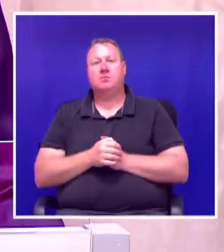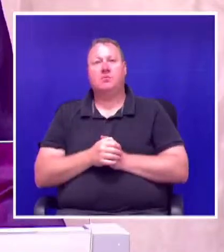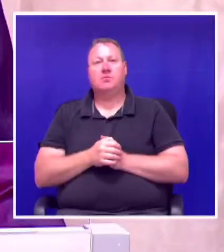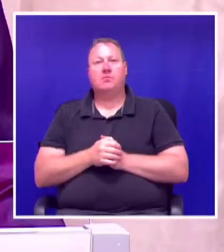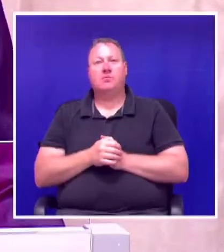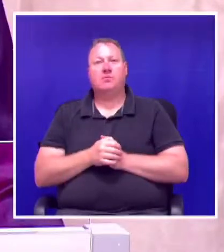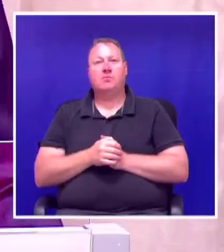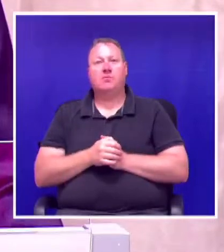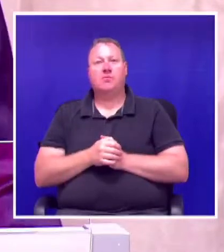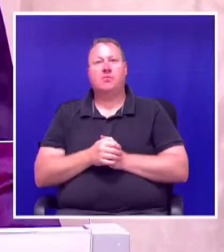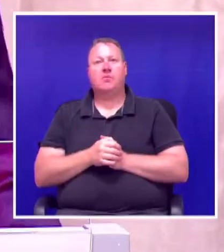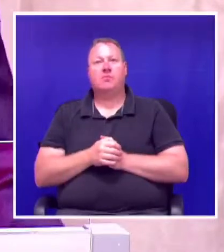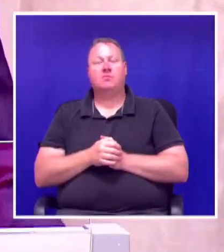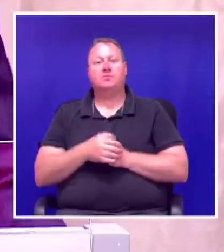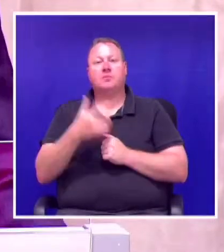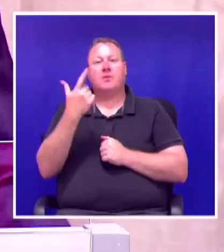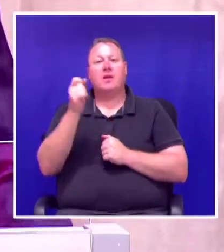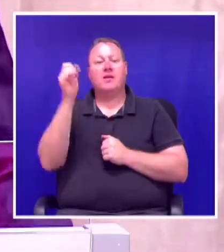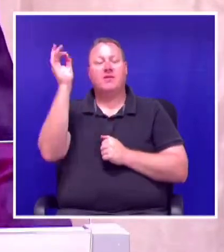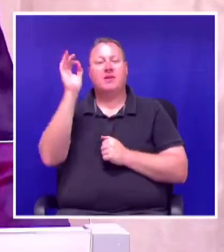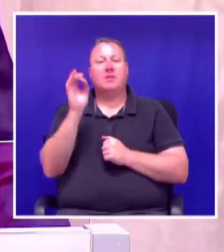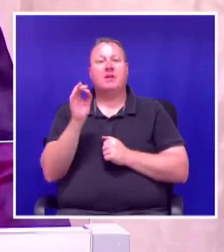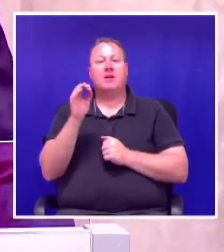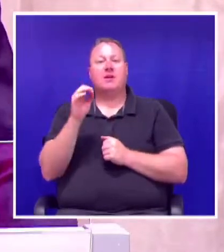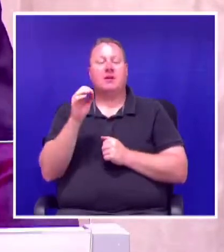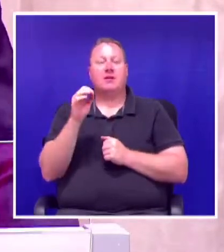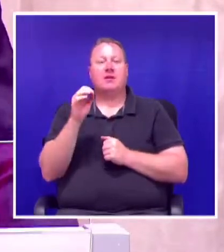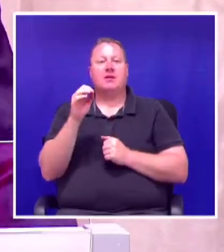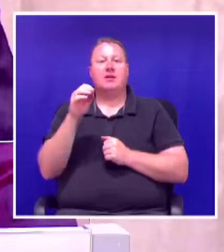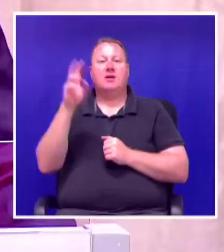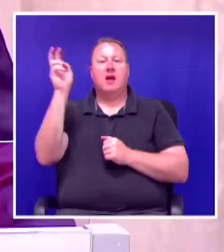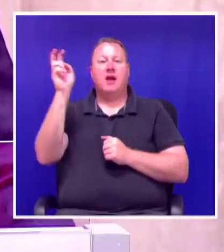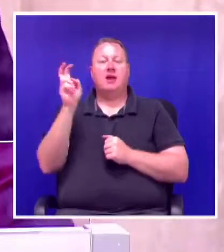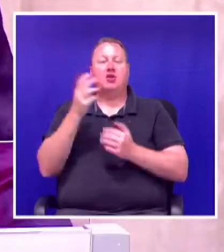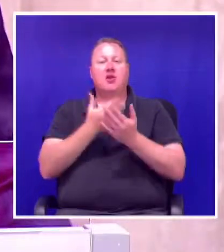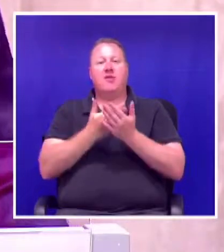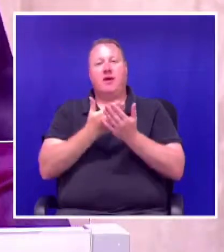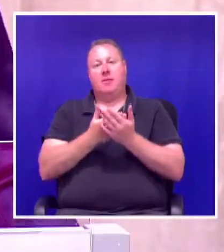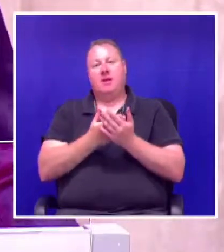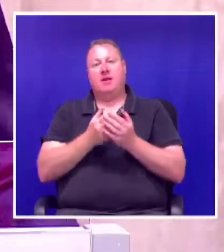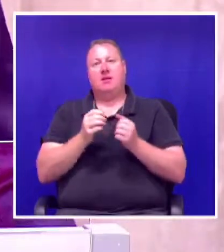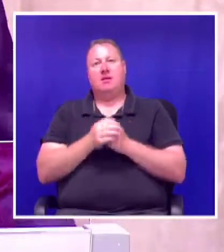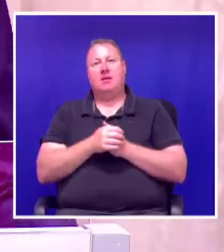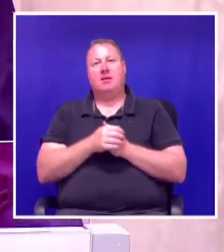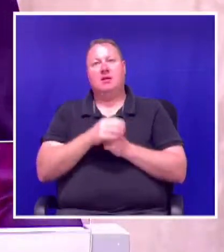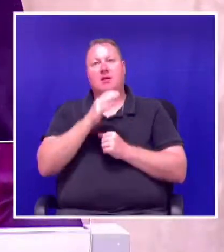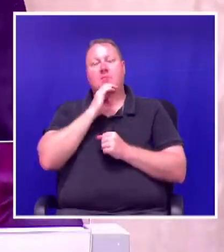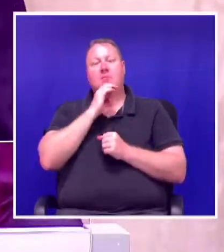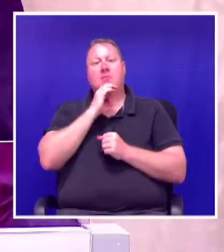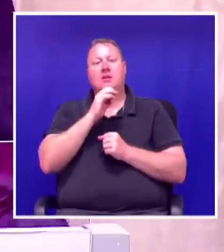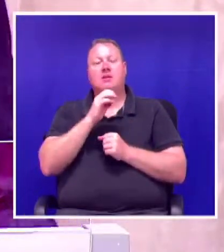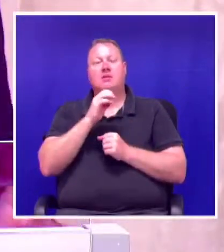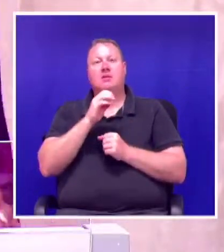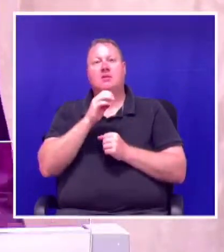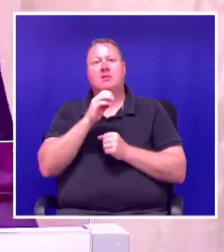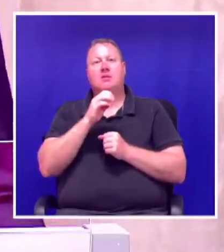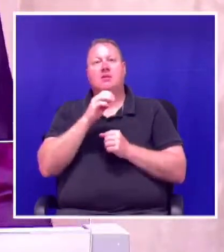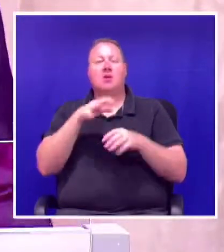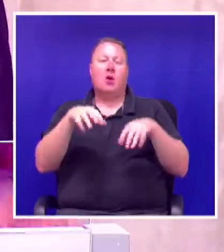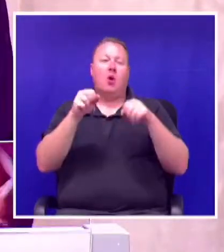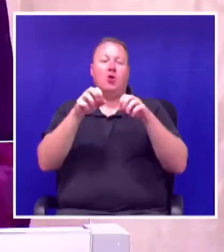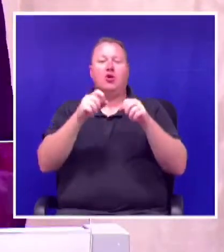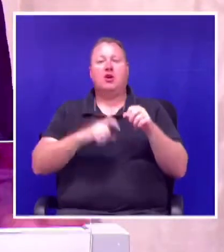are at 70% energy availability factor. So it means the chance of load